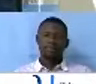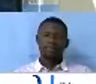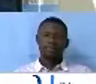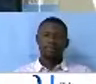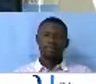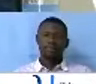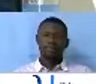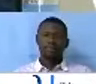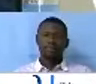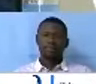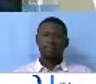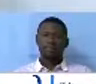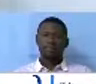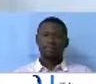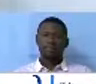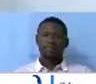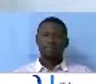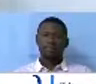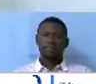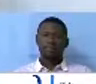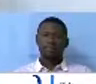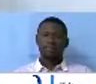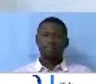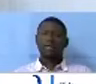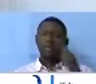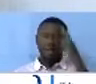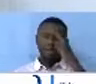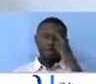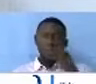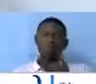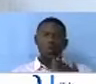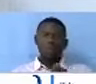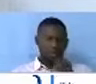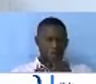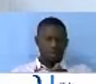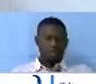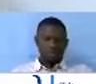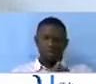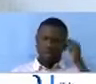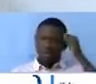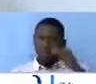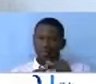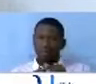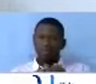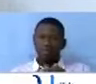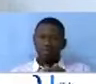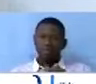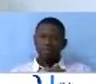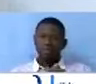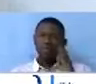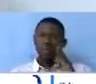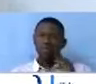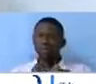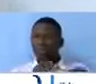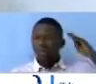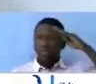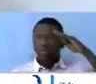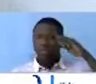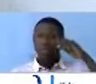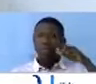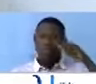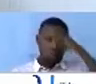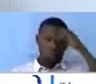The reason why I said so, I remember one senior officer telling me, "Foo, it's better you stop talking or saying these things. If